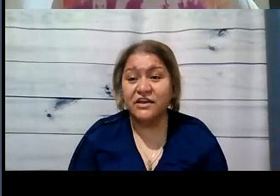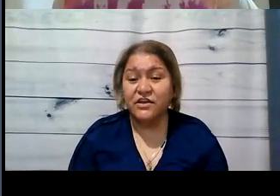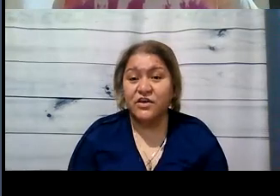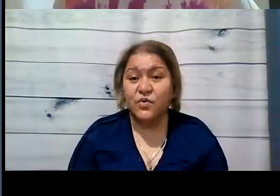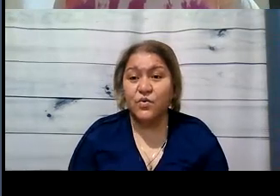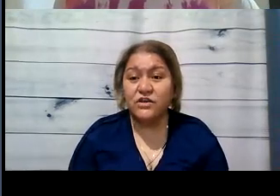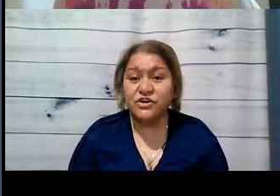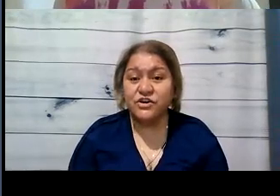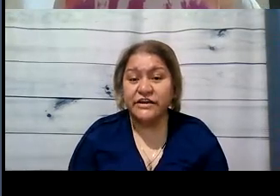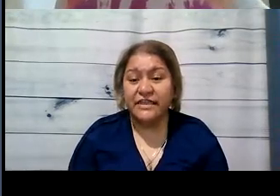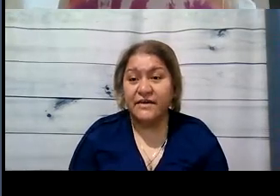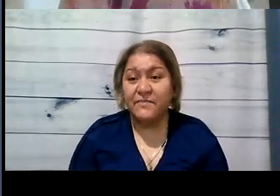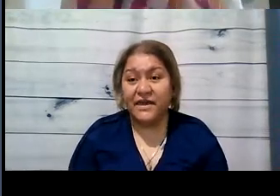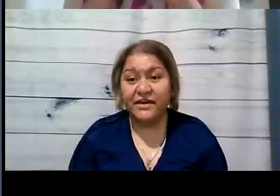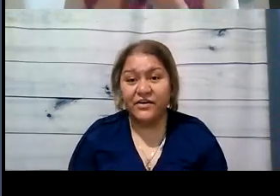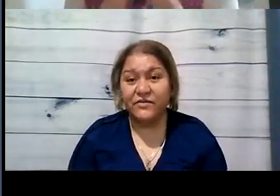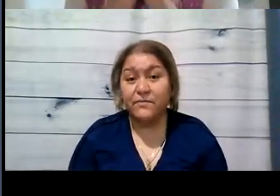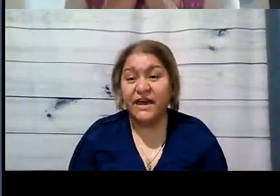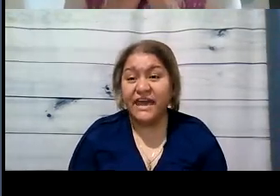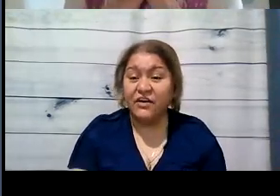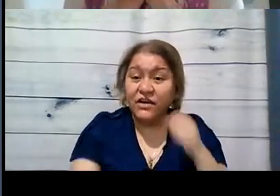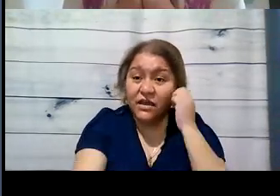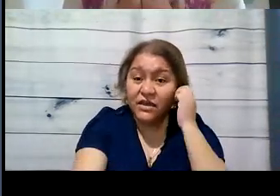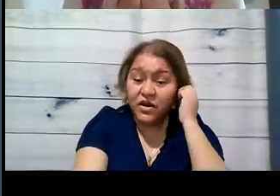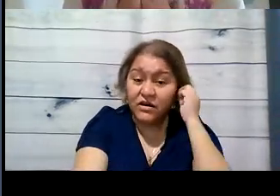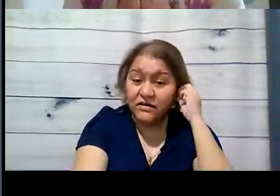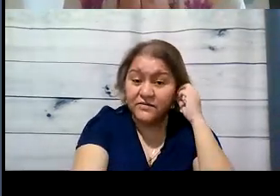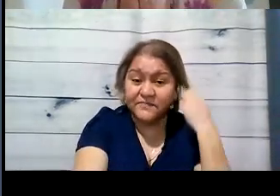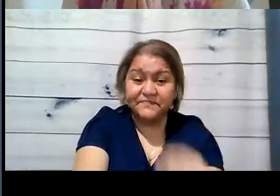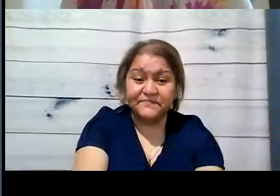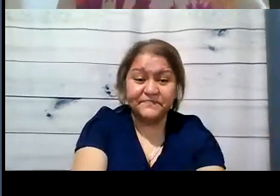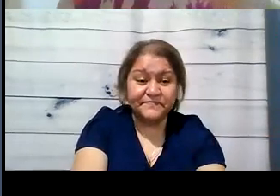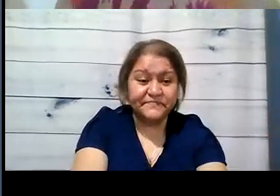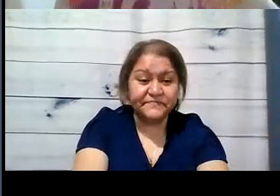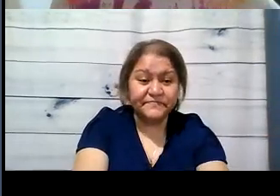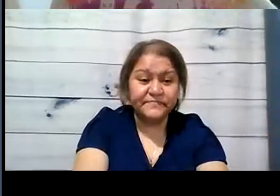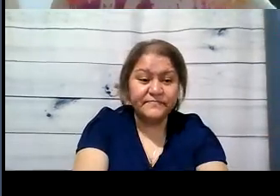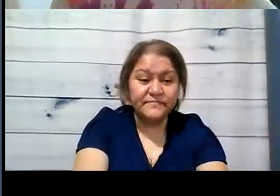read Walter the Baker by Eric Carle.